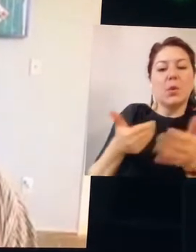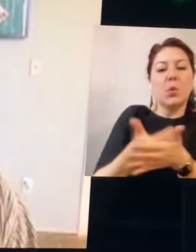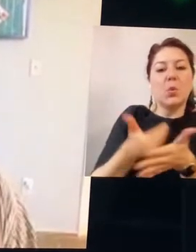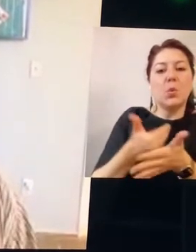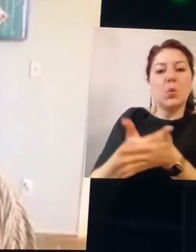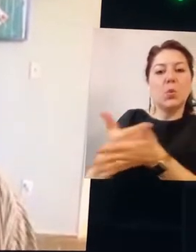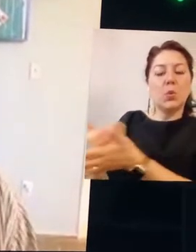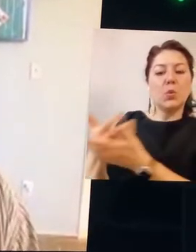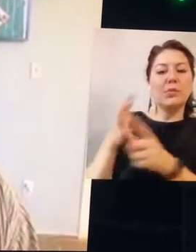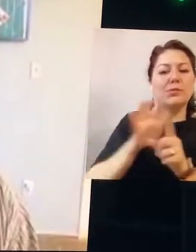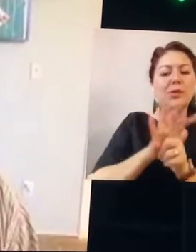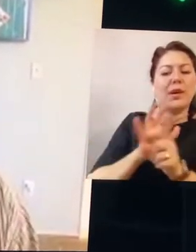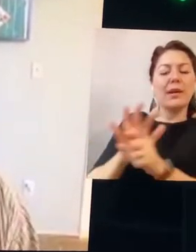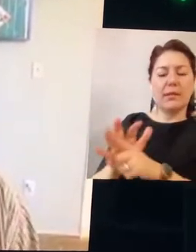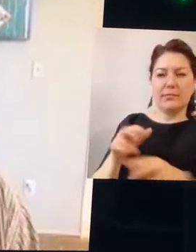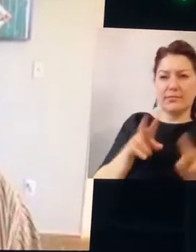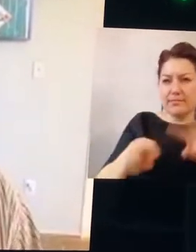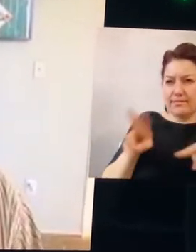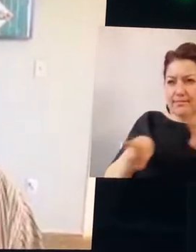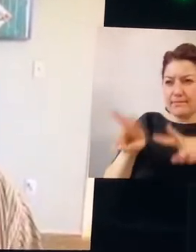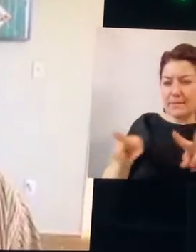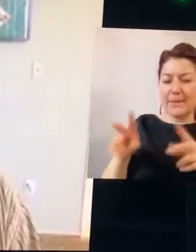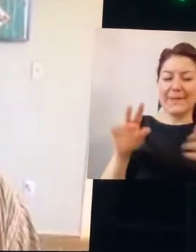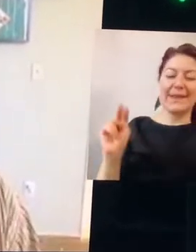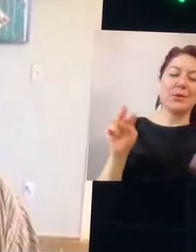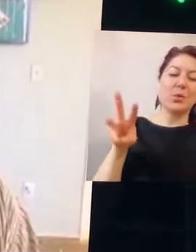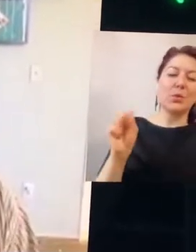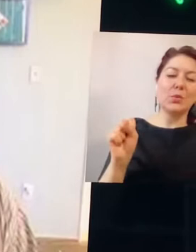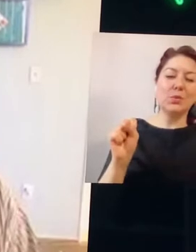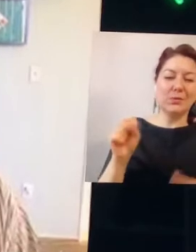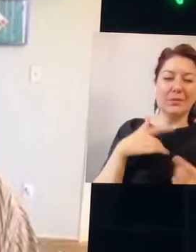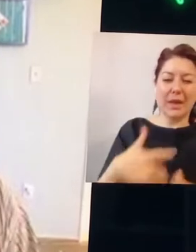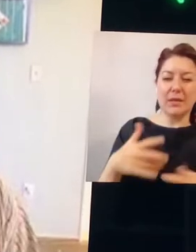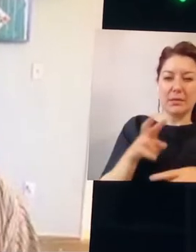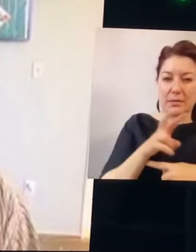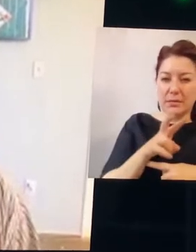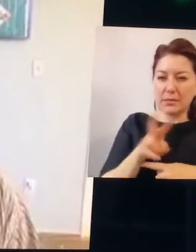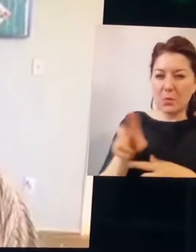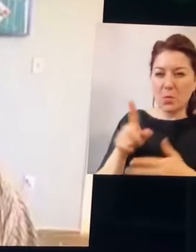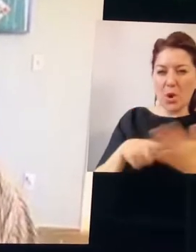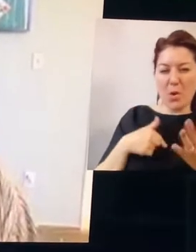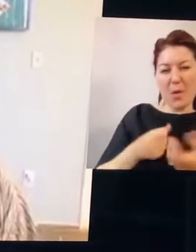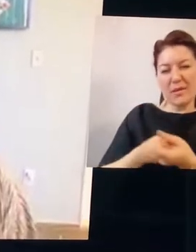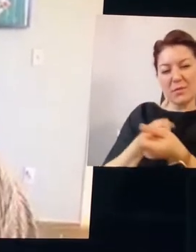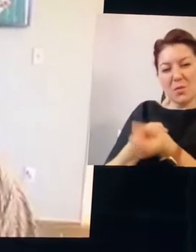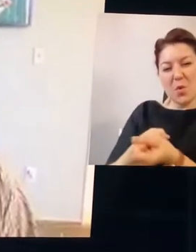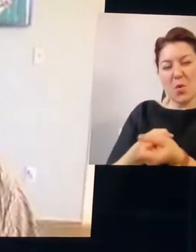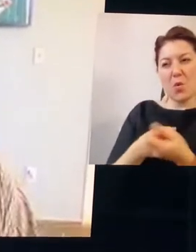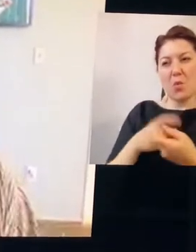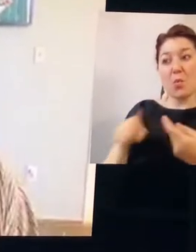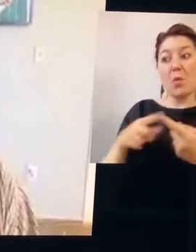you contribute to that news cycle that is going to be helpful to media when they're reporting